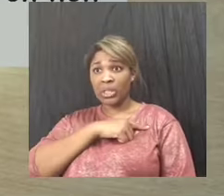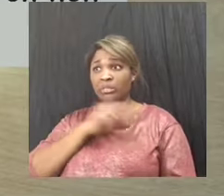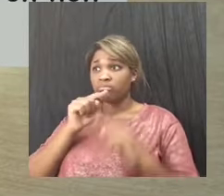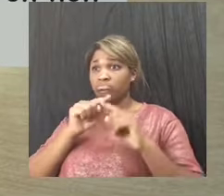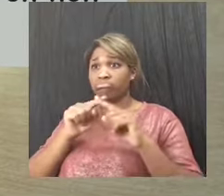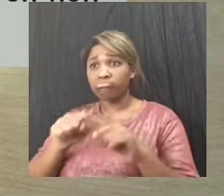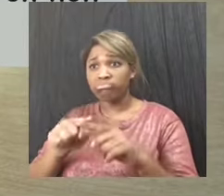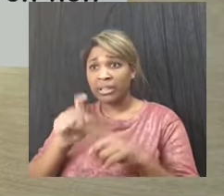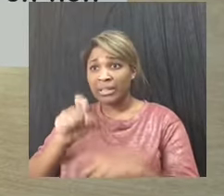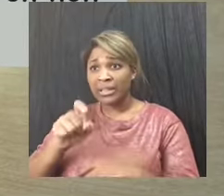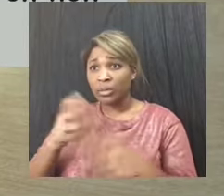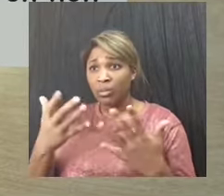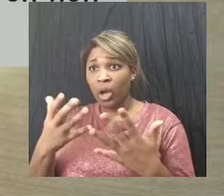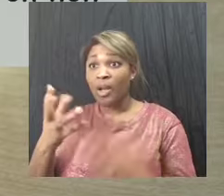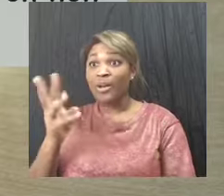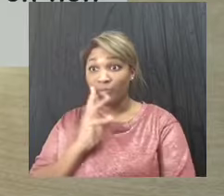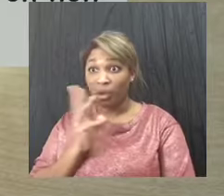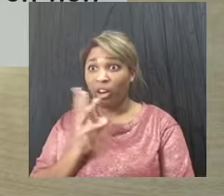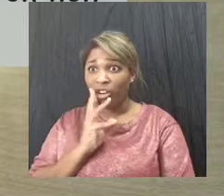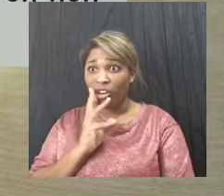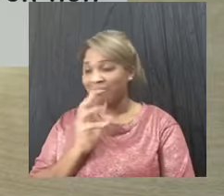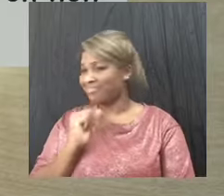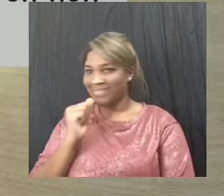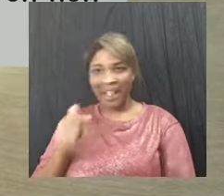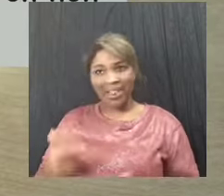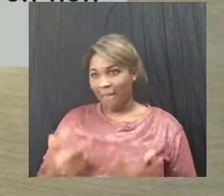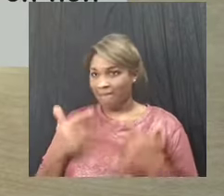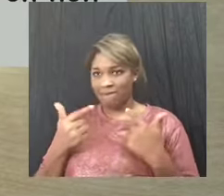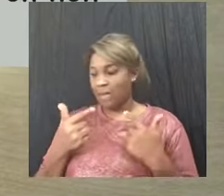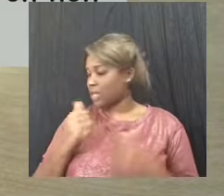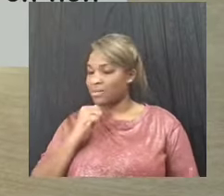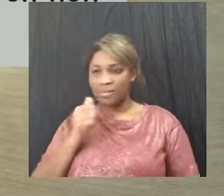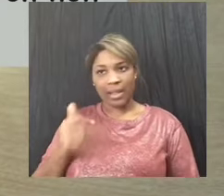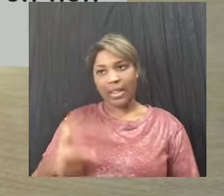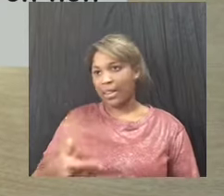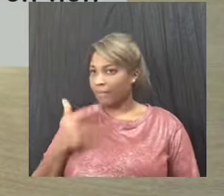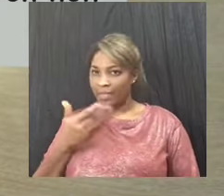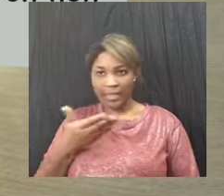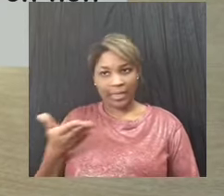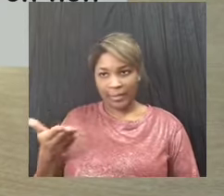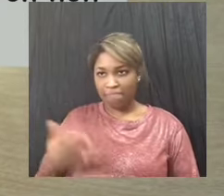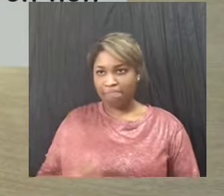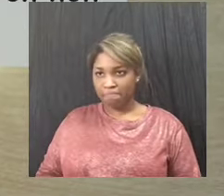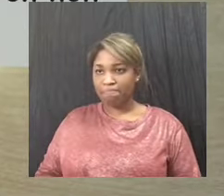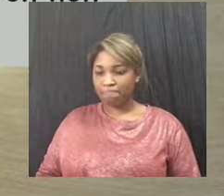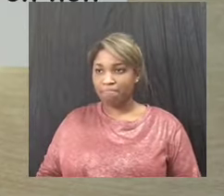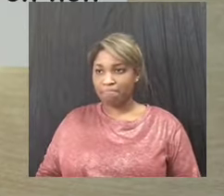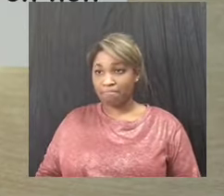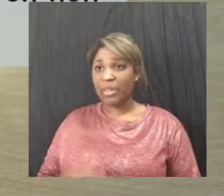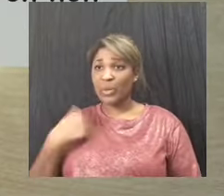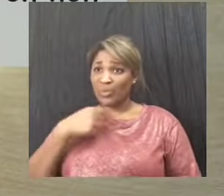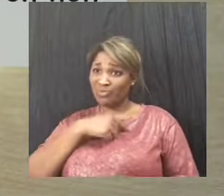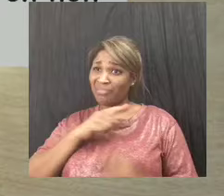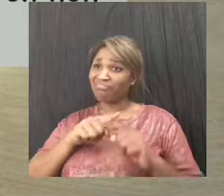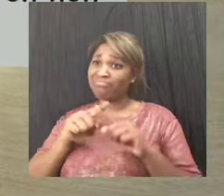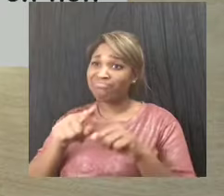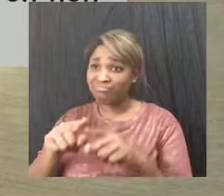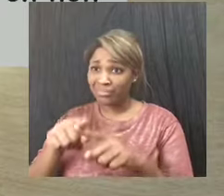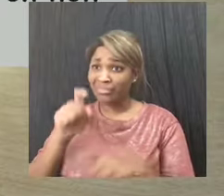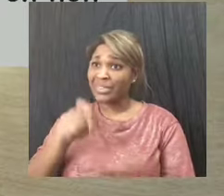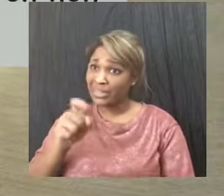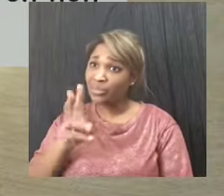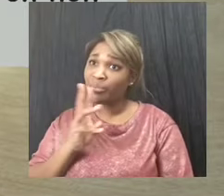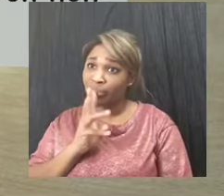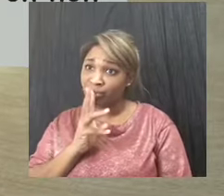water. Water is not alive. Water is a non-living thing. And we depend on it. So this